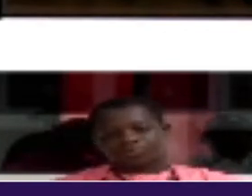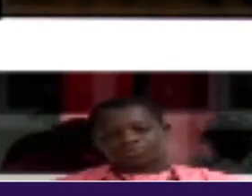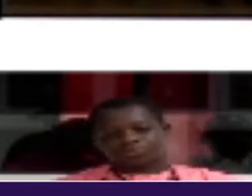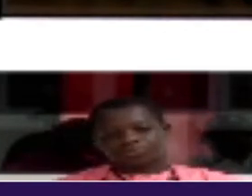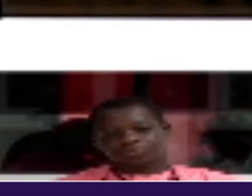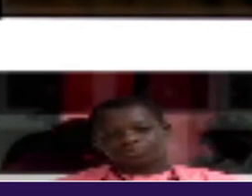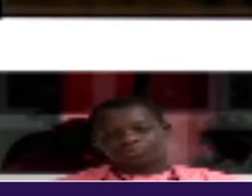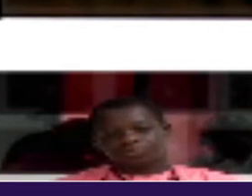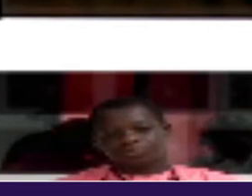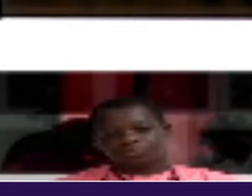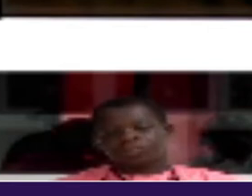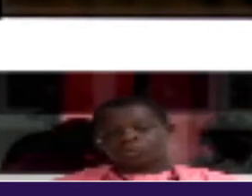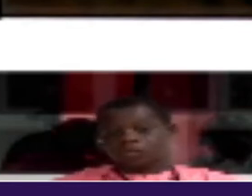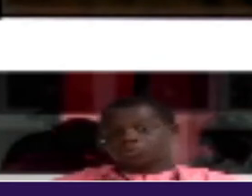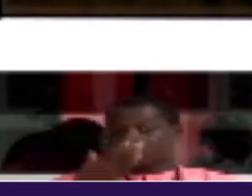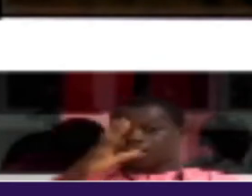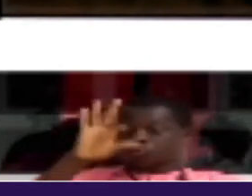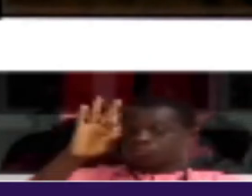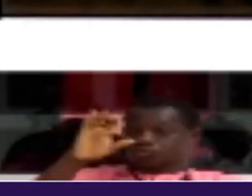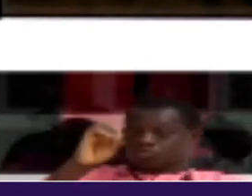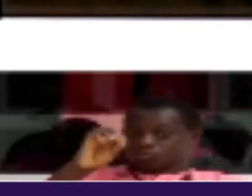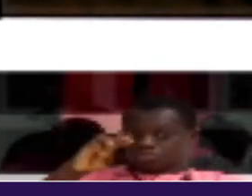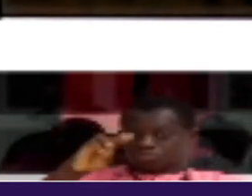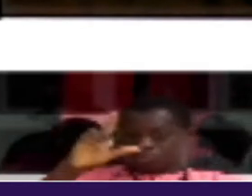that Tumbul Tamba